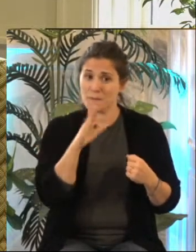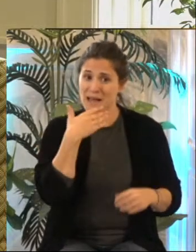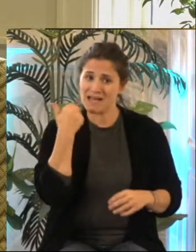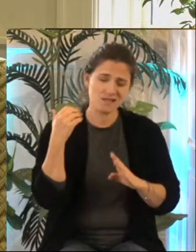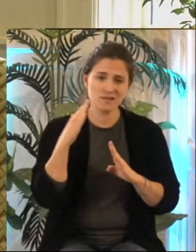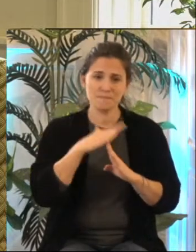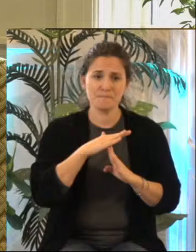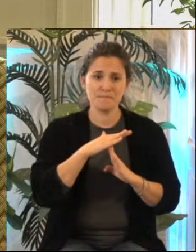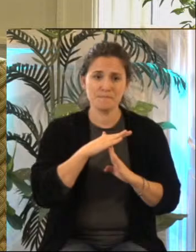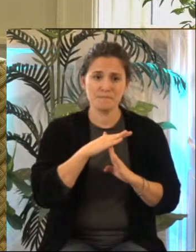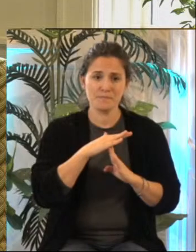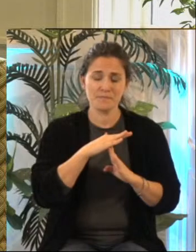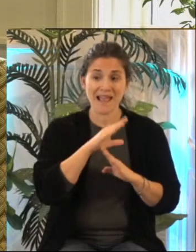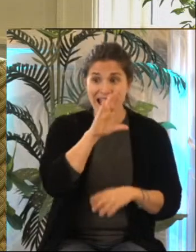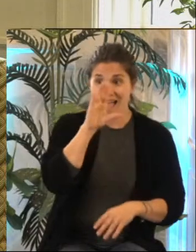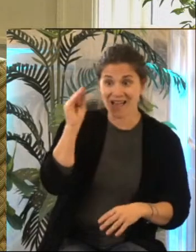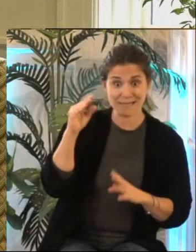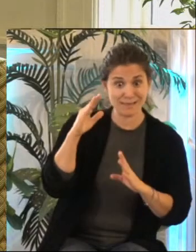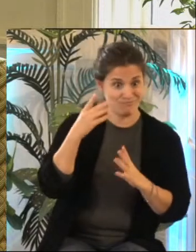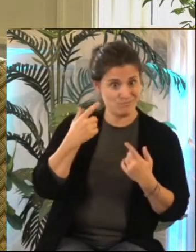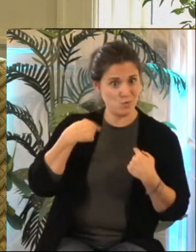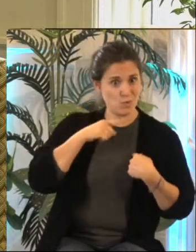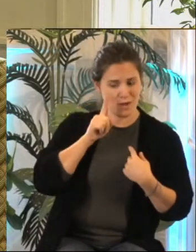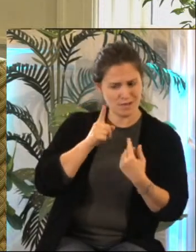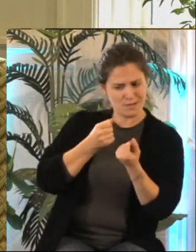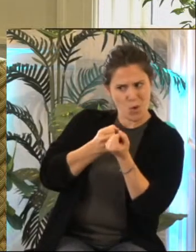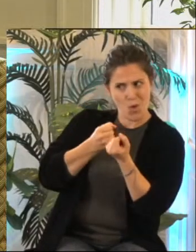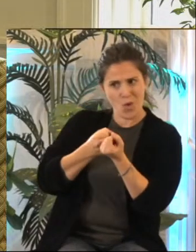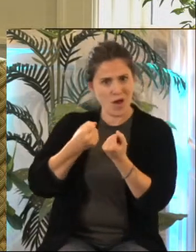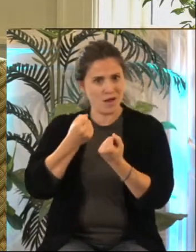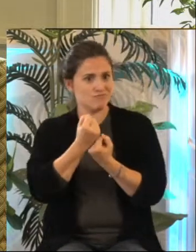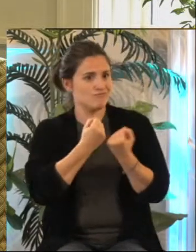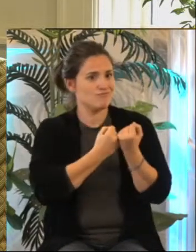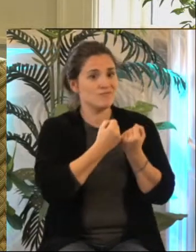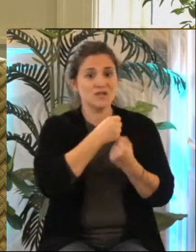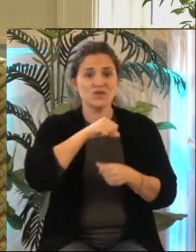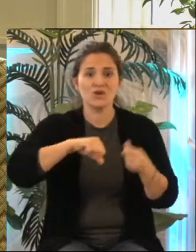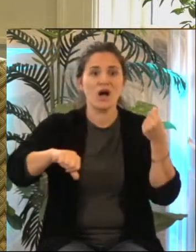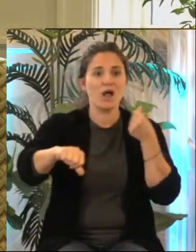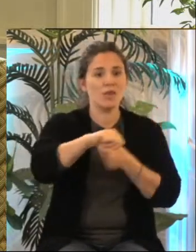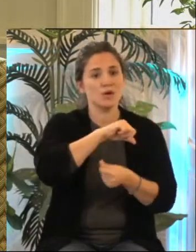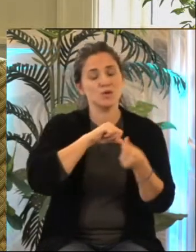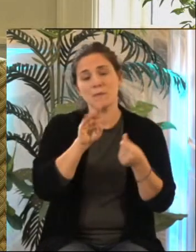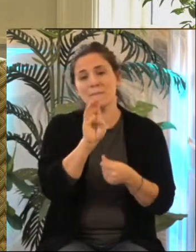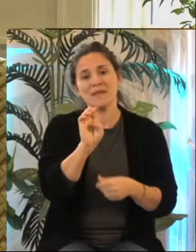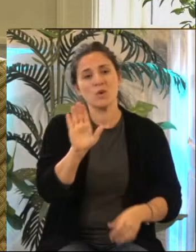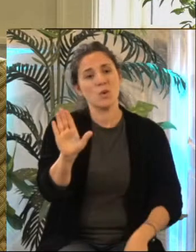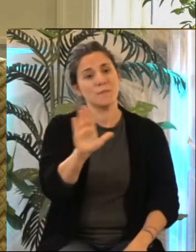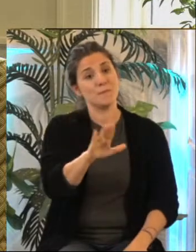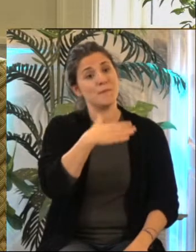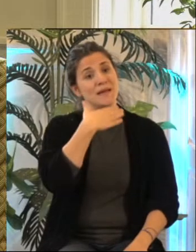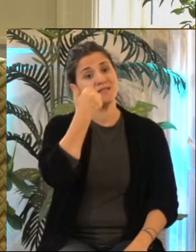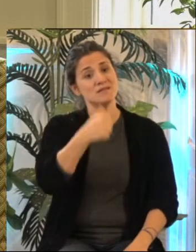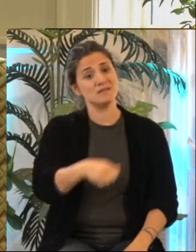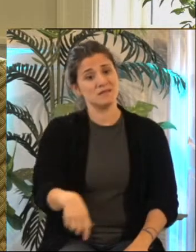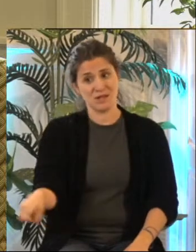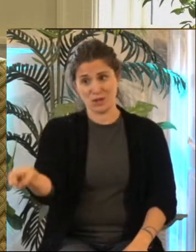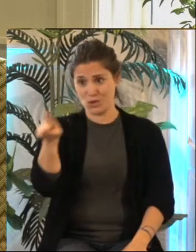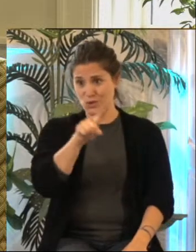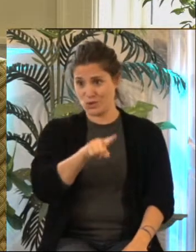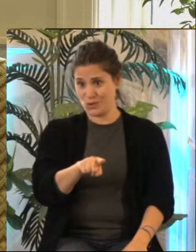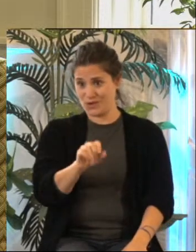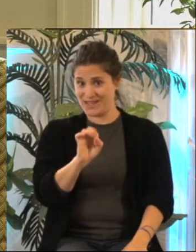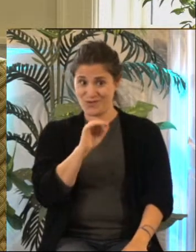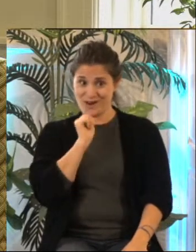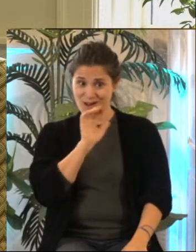help each other to be our best in the midst of everything that's happening. And when you're not your best, come here and